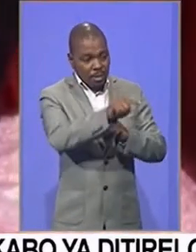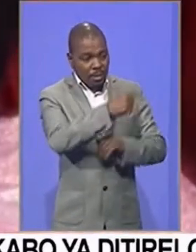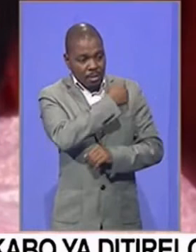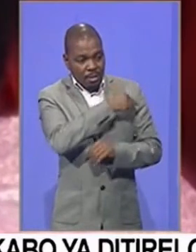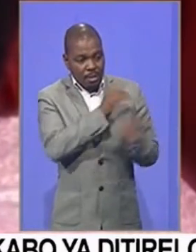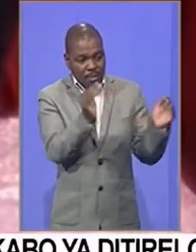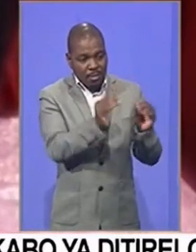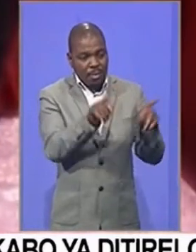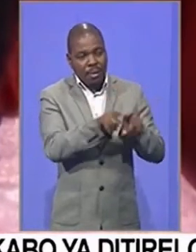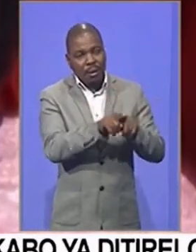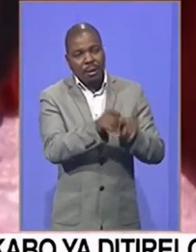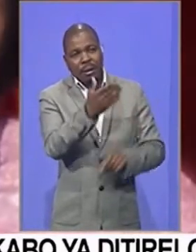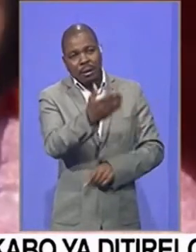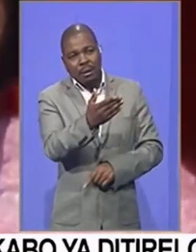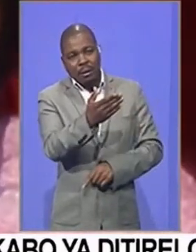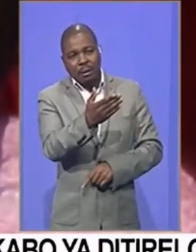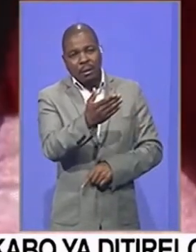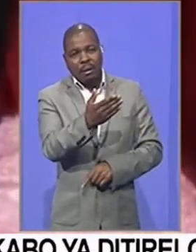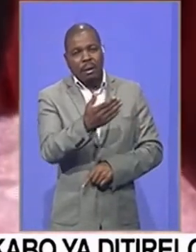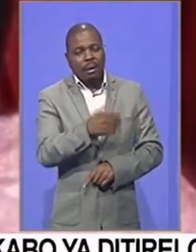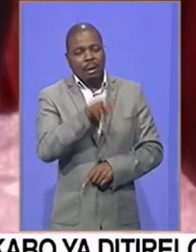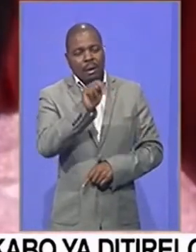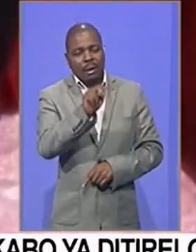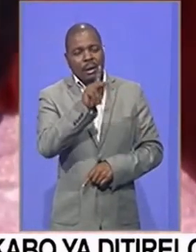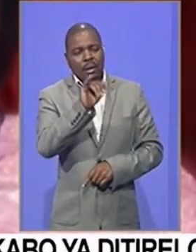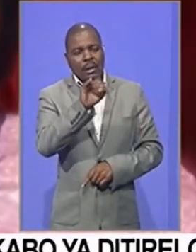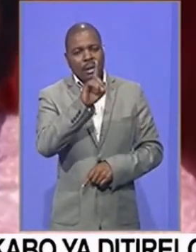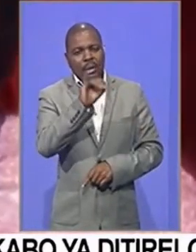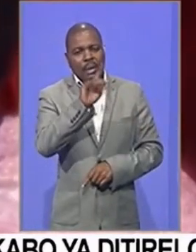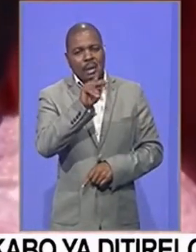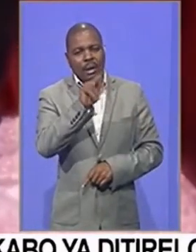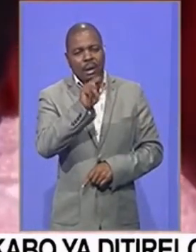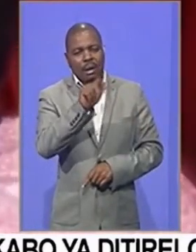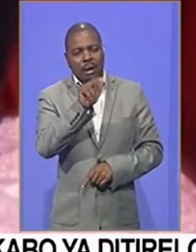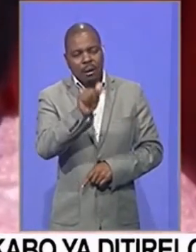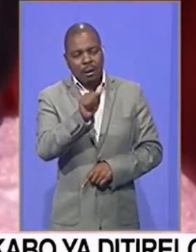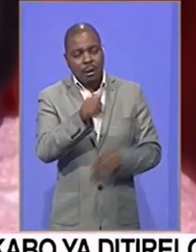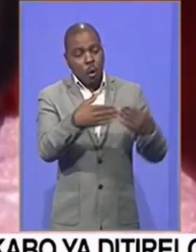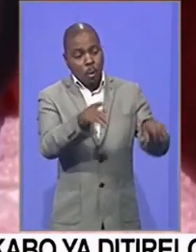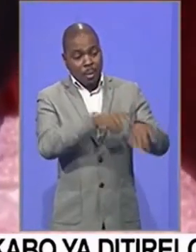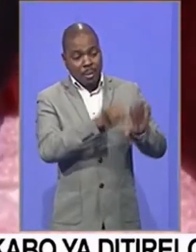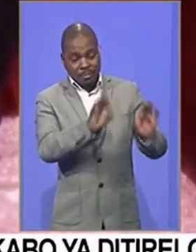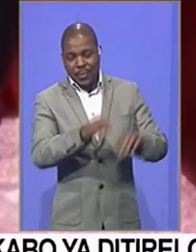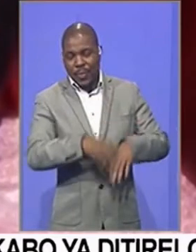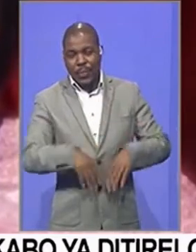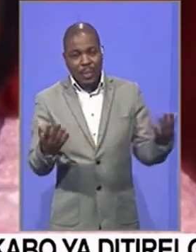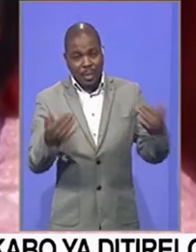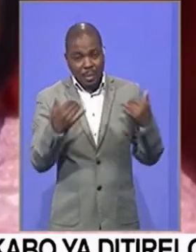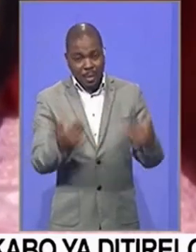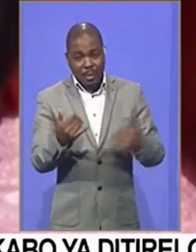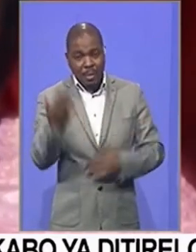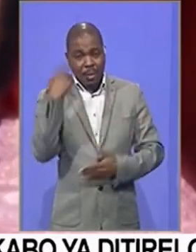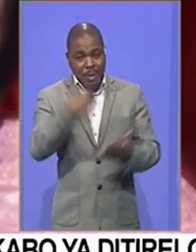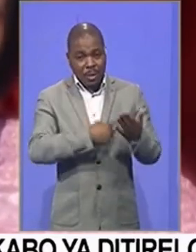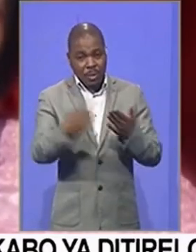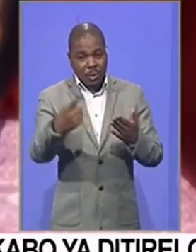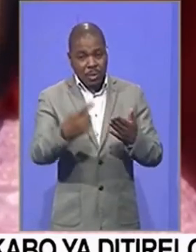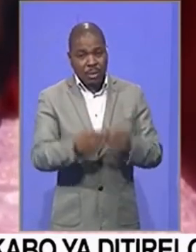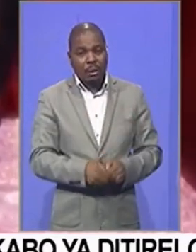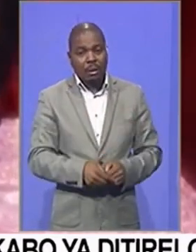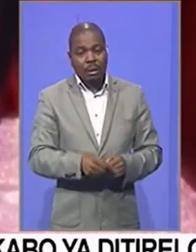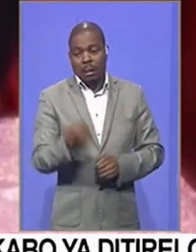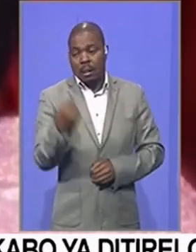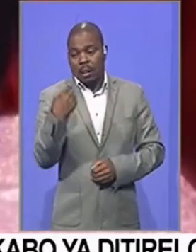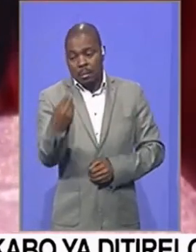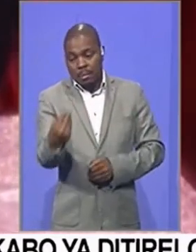le boganki dikitlana a di bule ka nako ge re bolela jwalo ke ya o fetsa ngwana o tlo bulikiwa ka